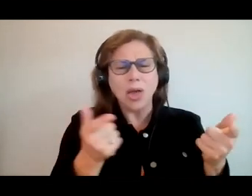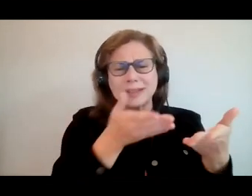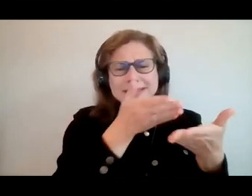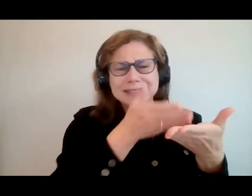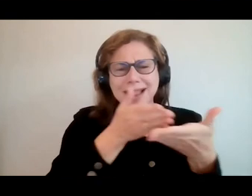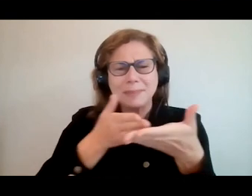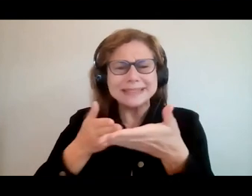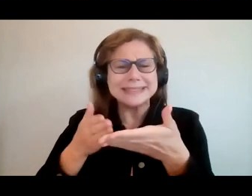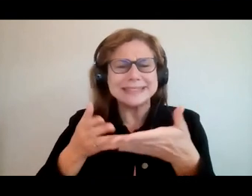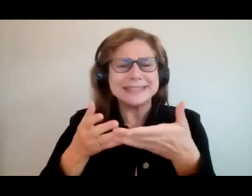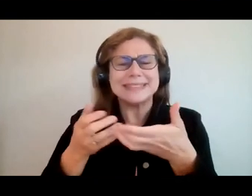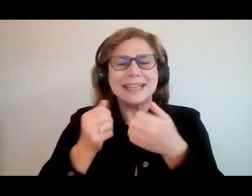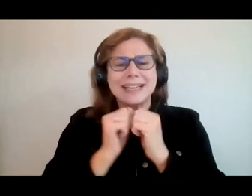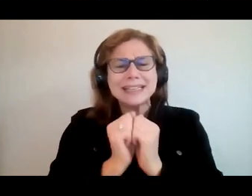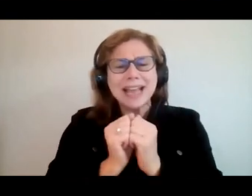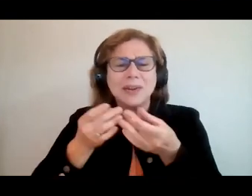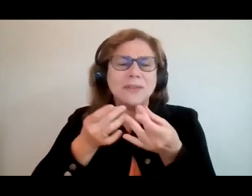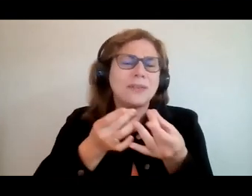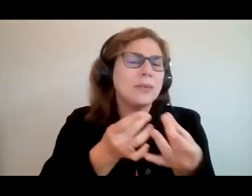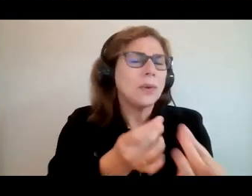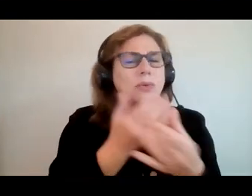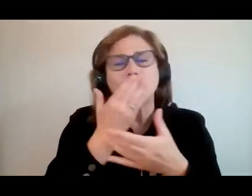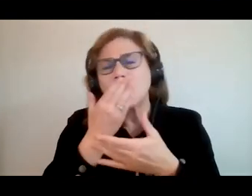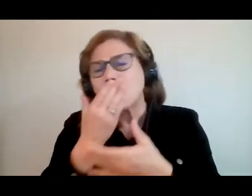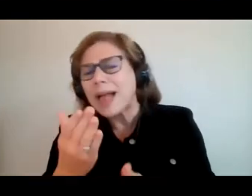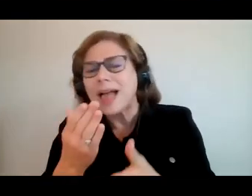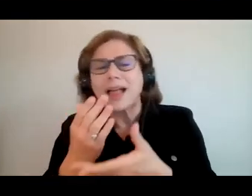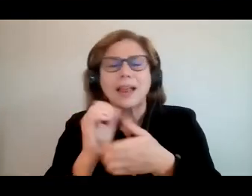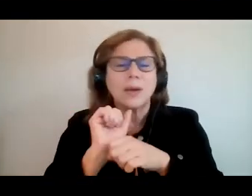both flow so well and then kind of ping against each other.